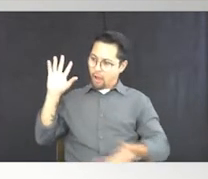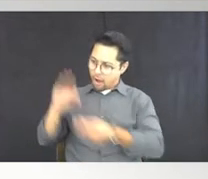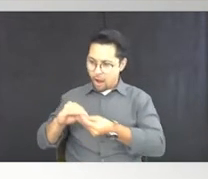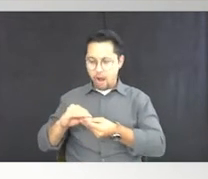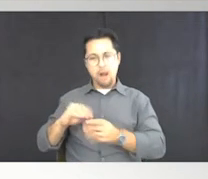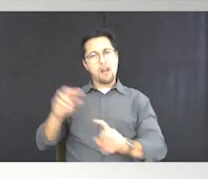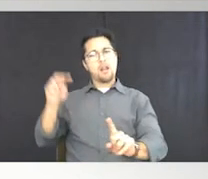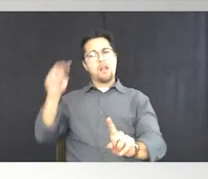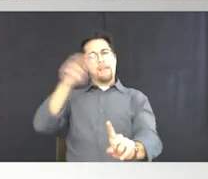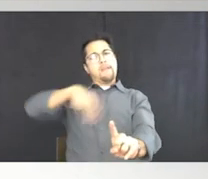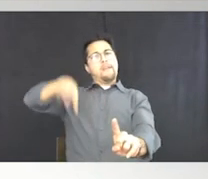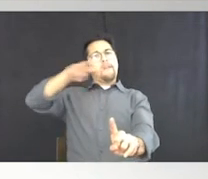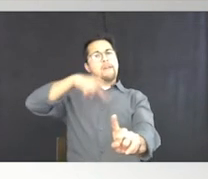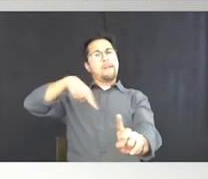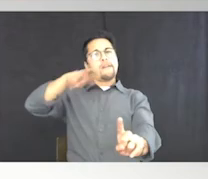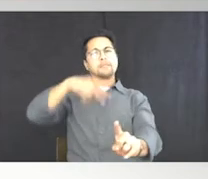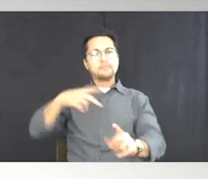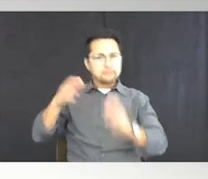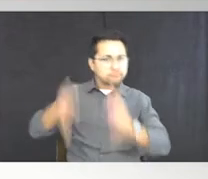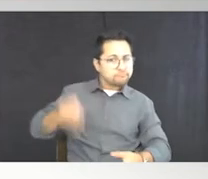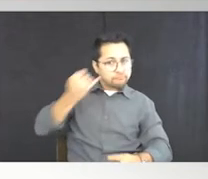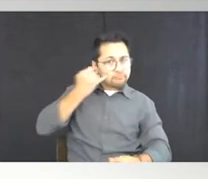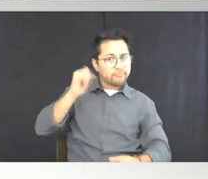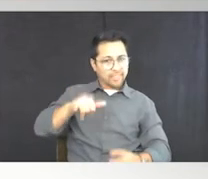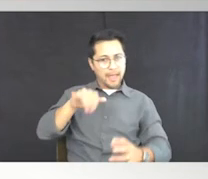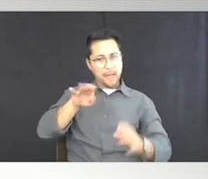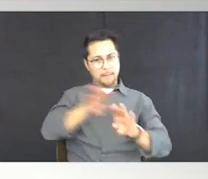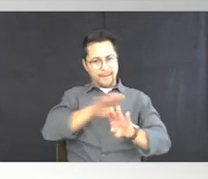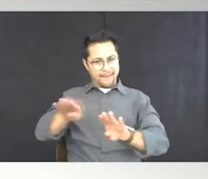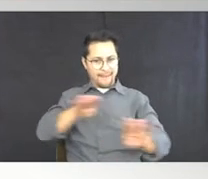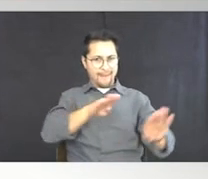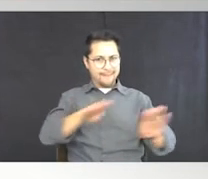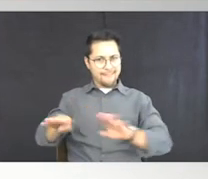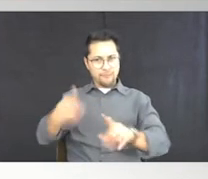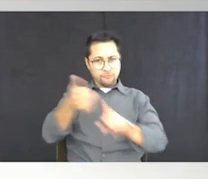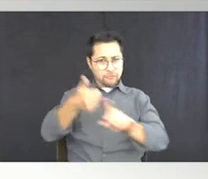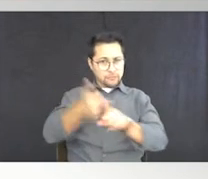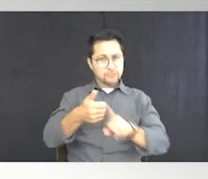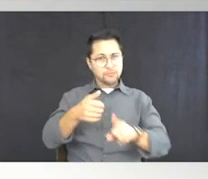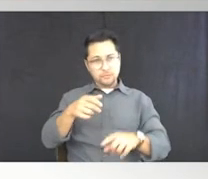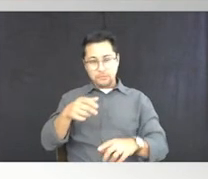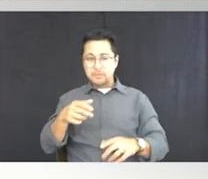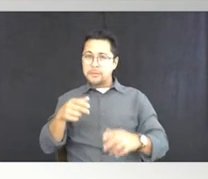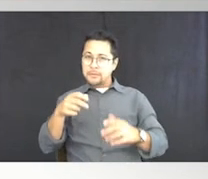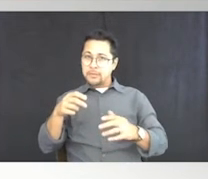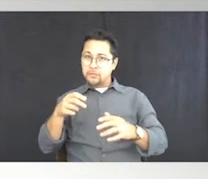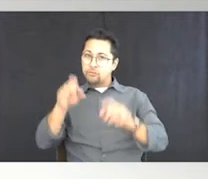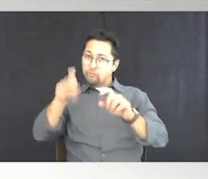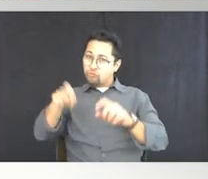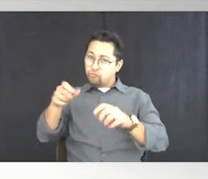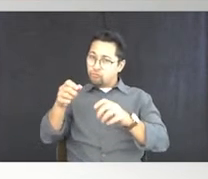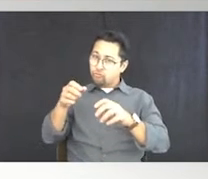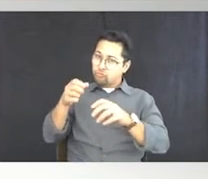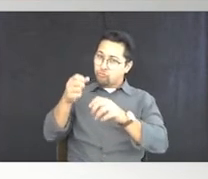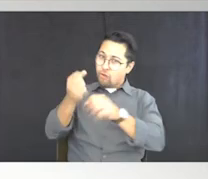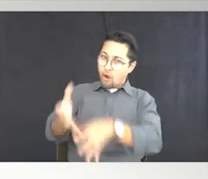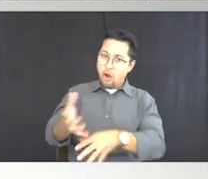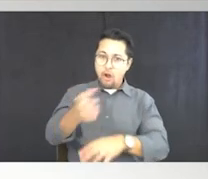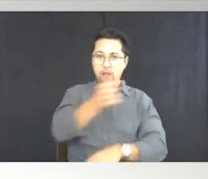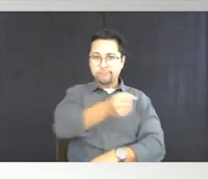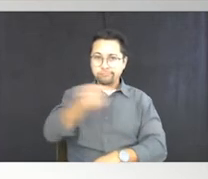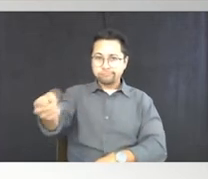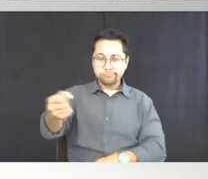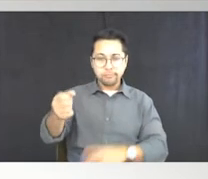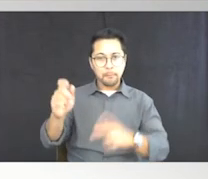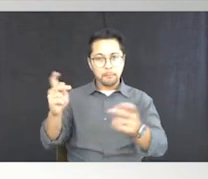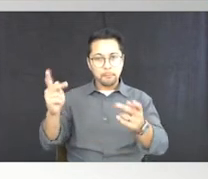objectively reviewed for determining whether the series of behaviors constitute a change in placement, the public agency will be